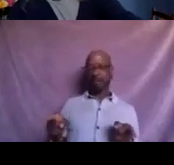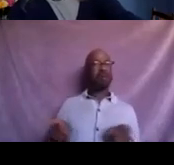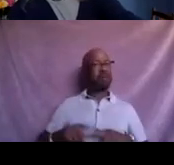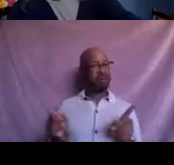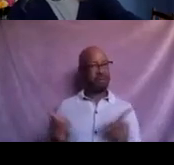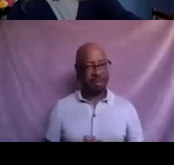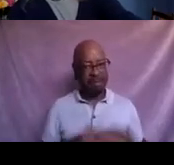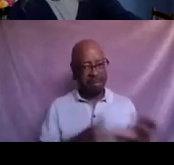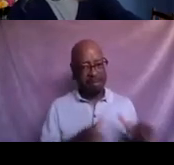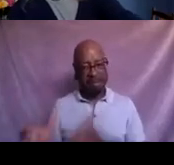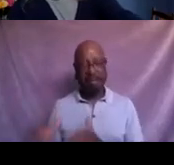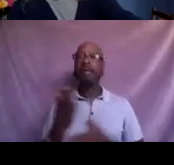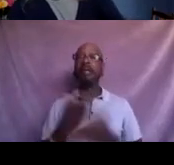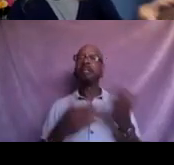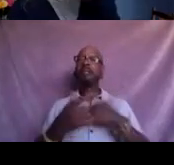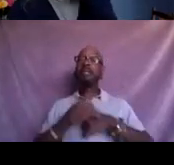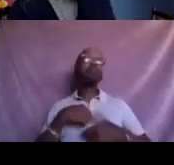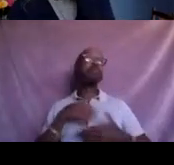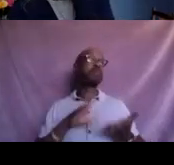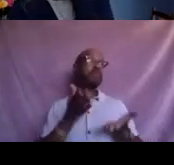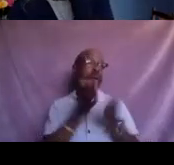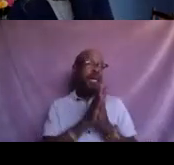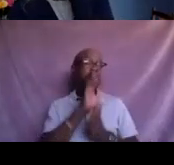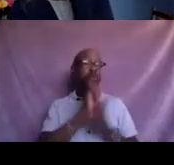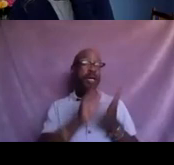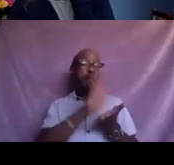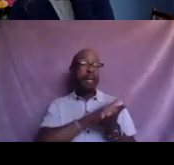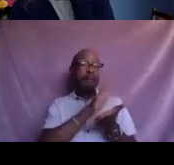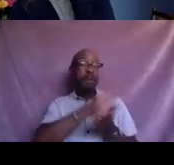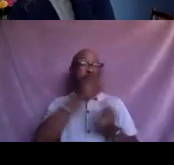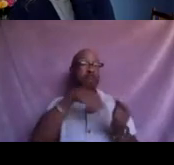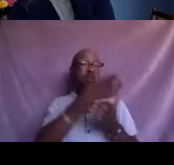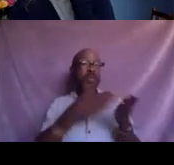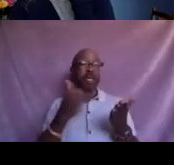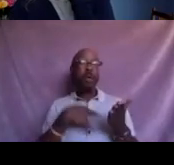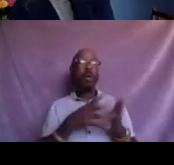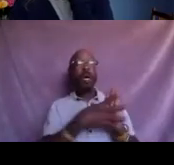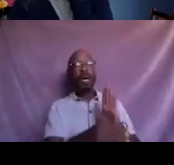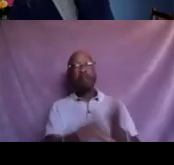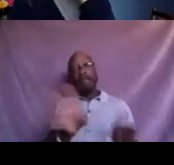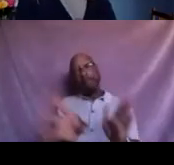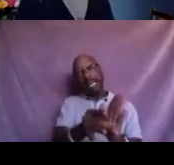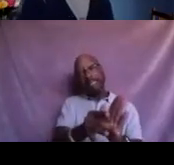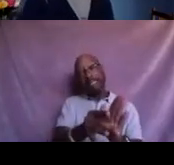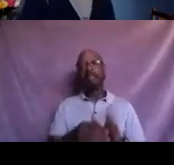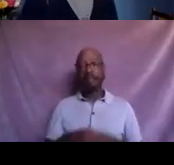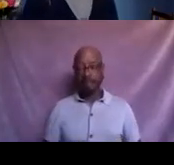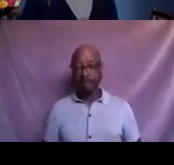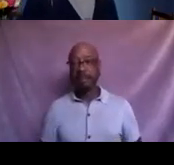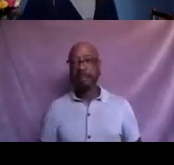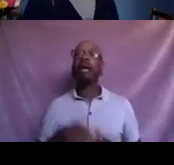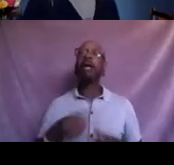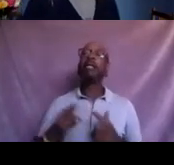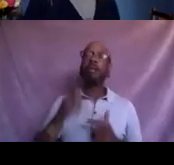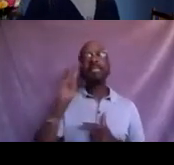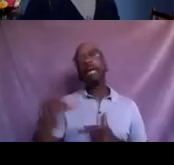places students are just asked to write a paper about something or to copy and paste information to kind of regurgitate information. And then we see other